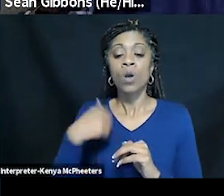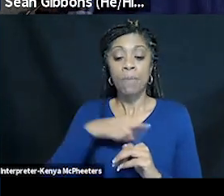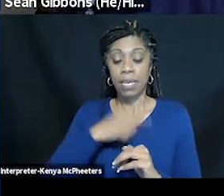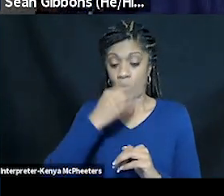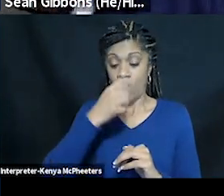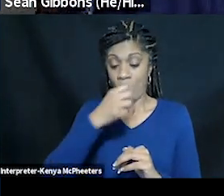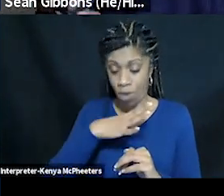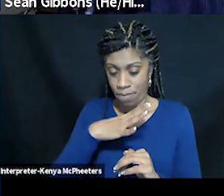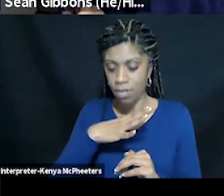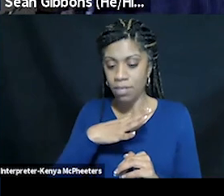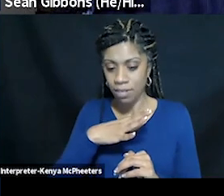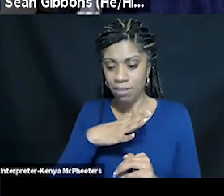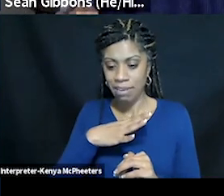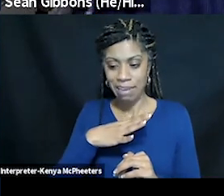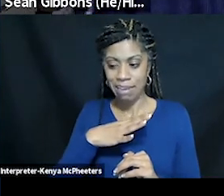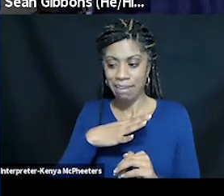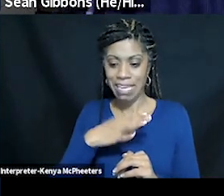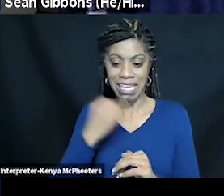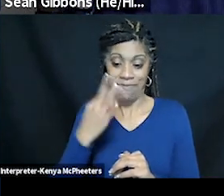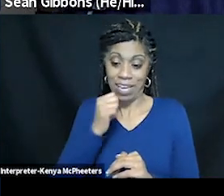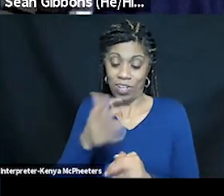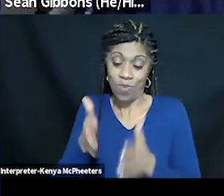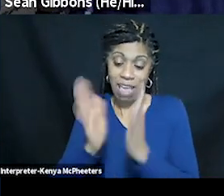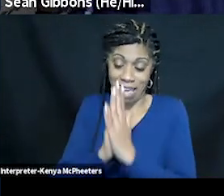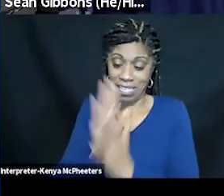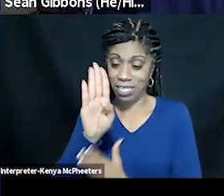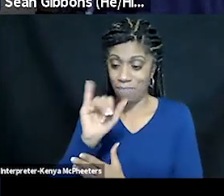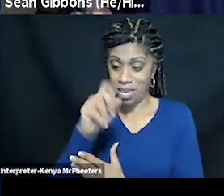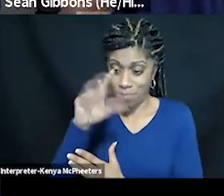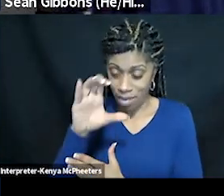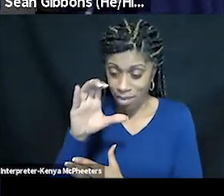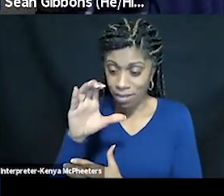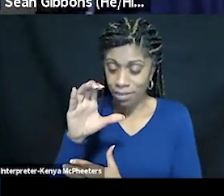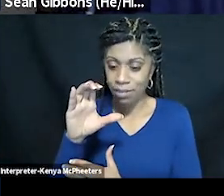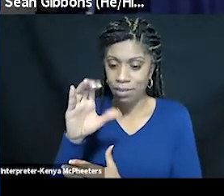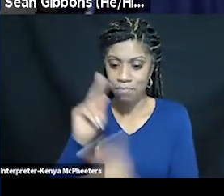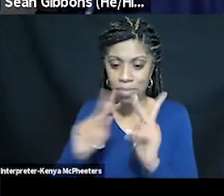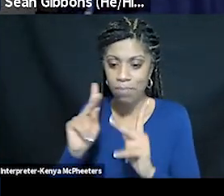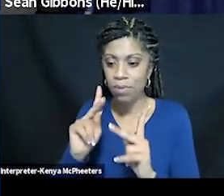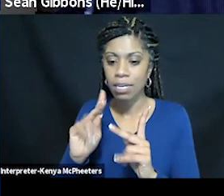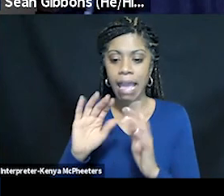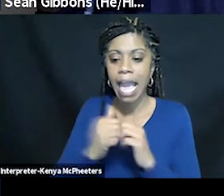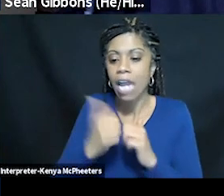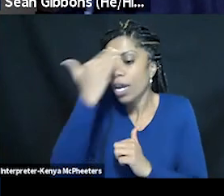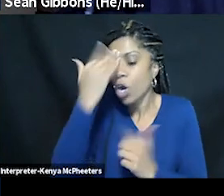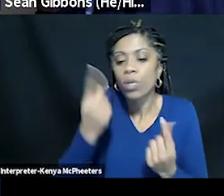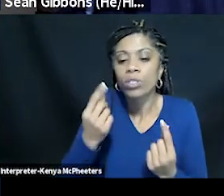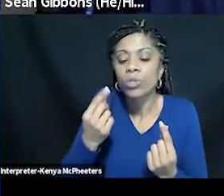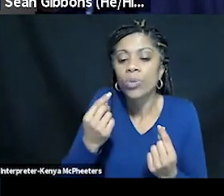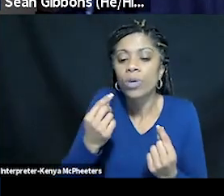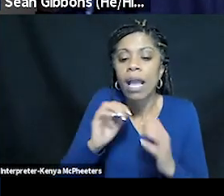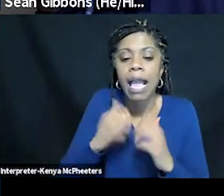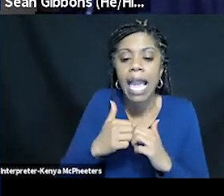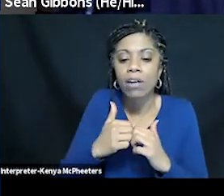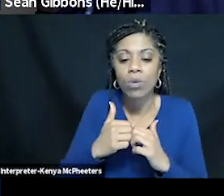So many of us are writing the anti-racism personas of our leadership and organization at great cost to BIPOC communications folks. How do we make